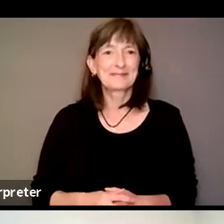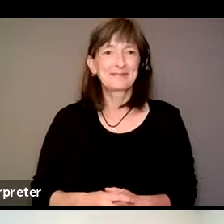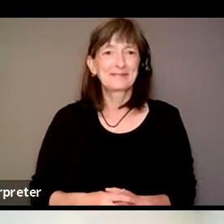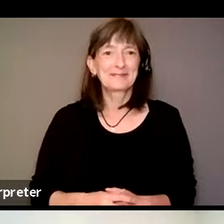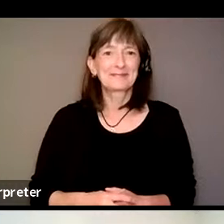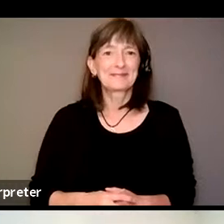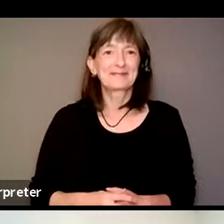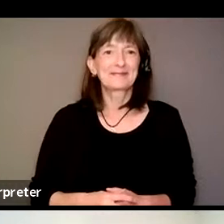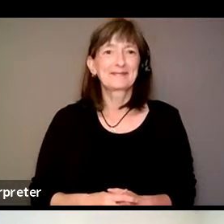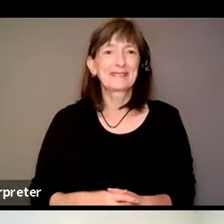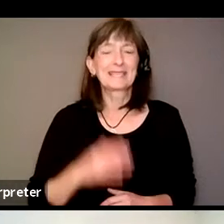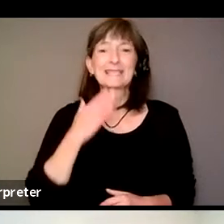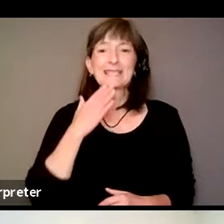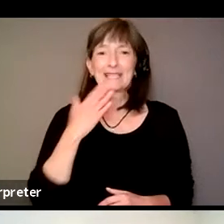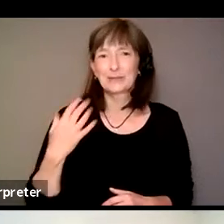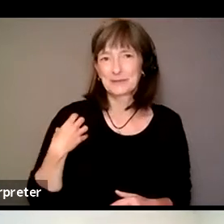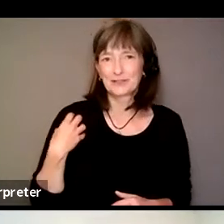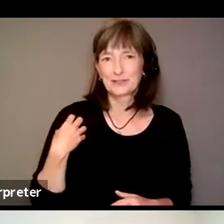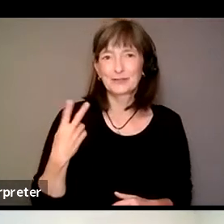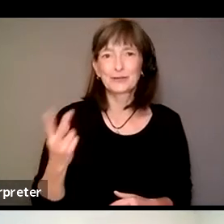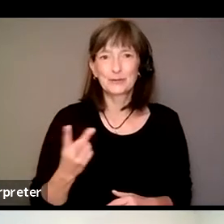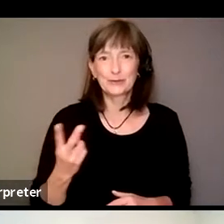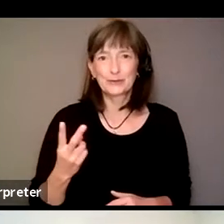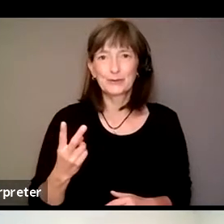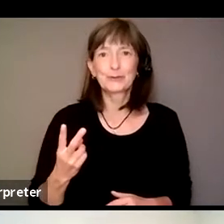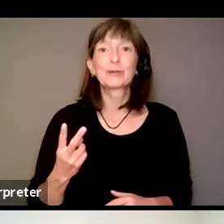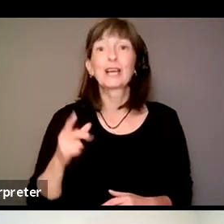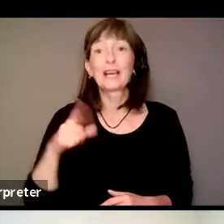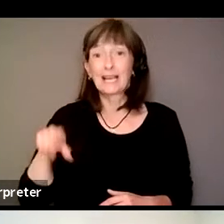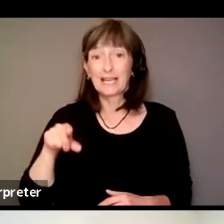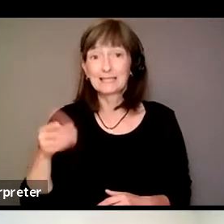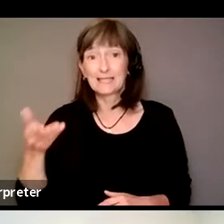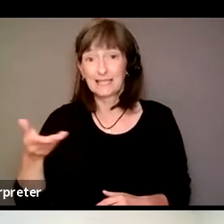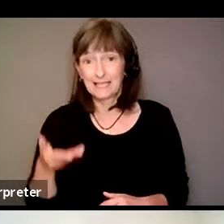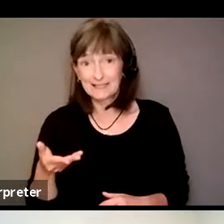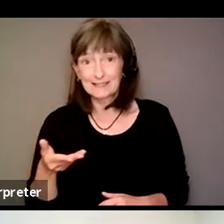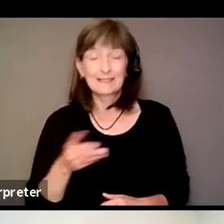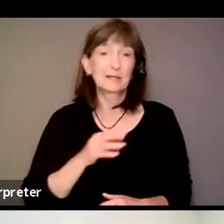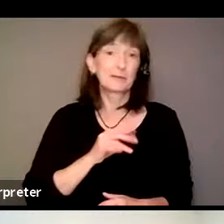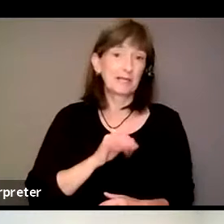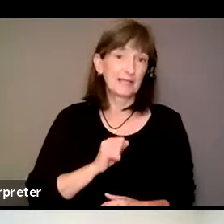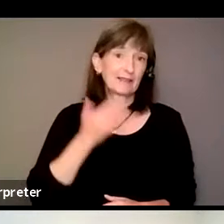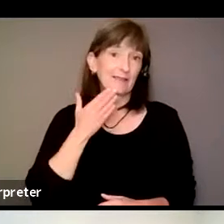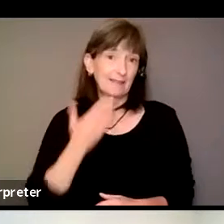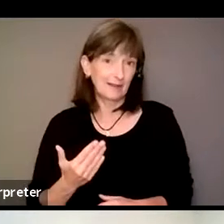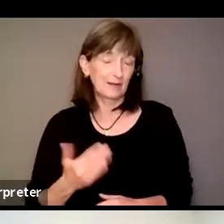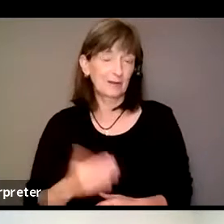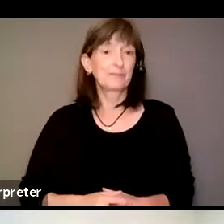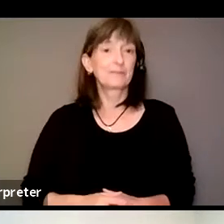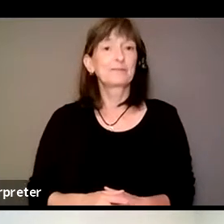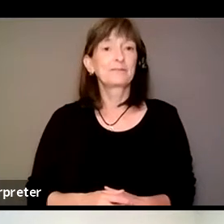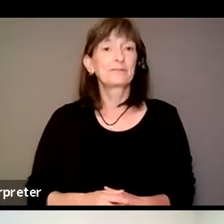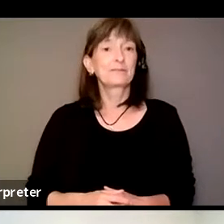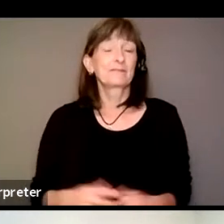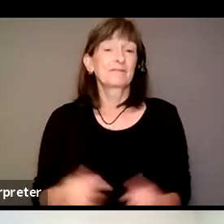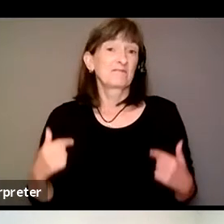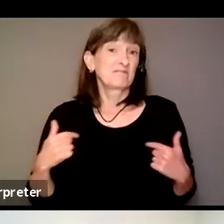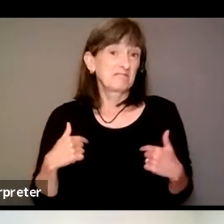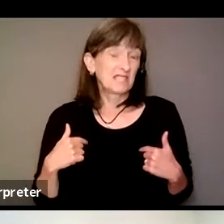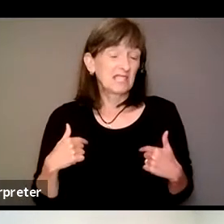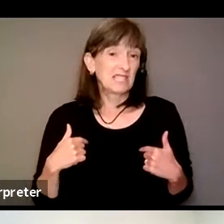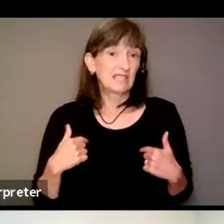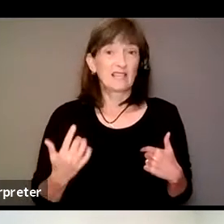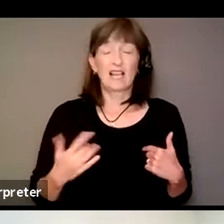Madam Minister and Minister Parsons, special guests and members of the media. For myself, the big thing I say, it's